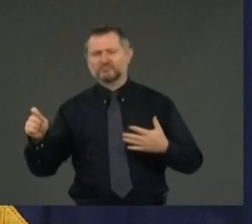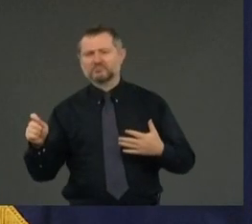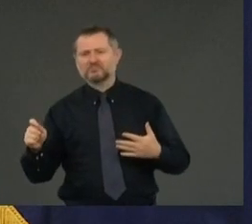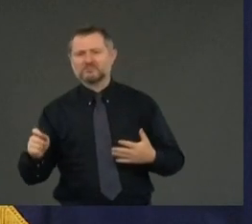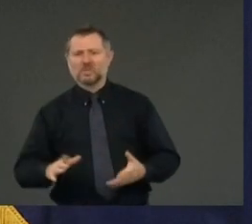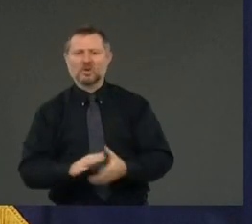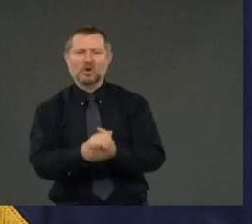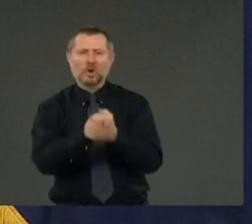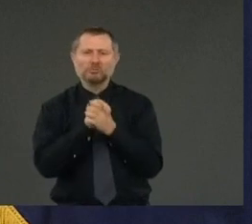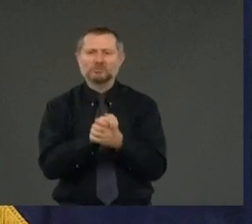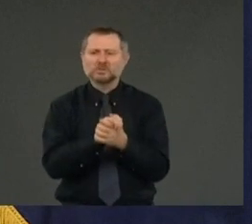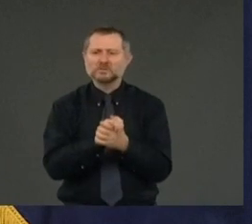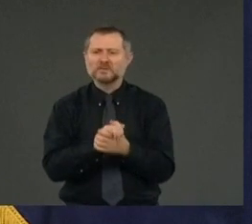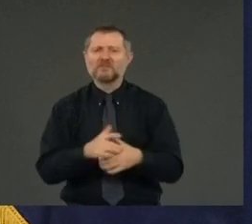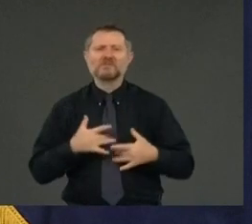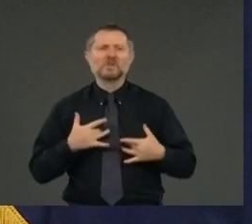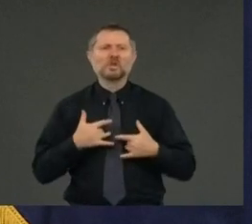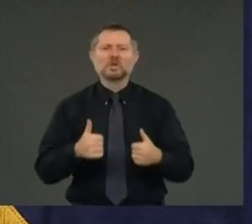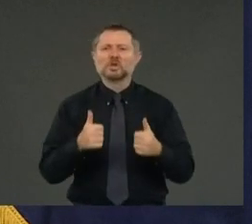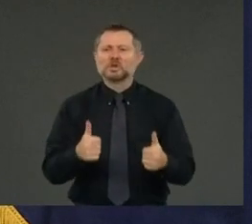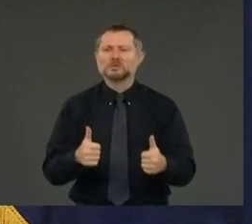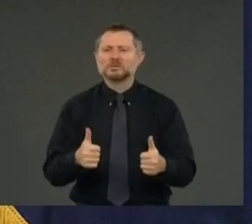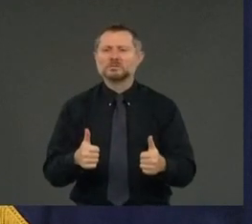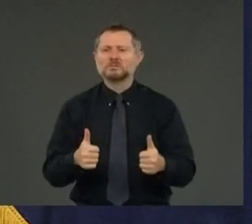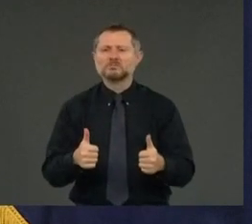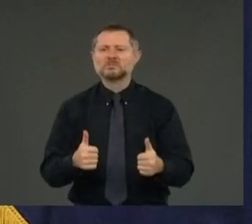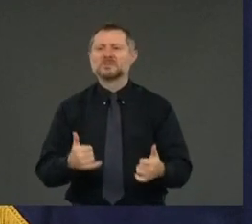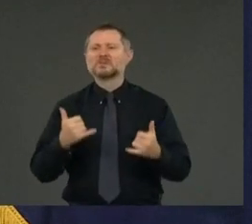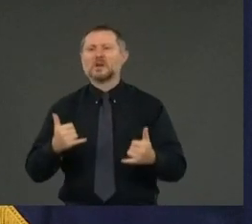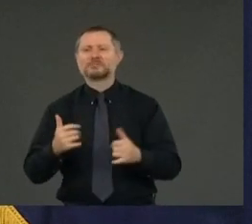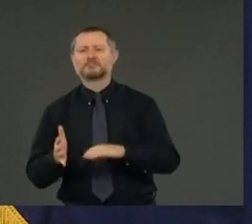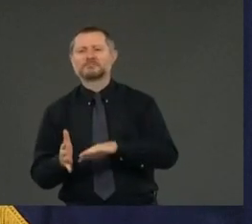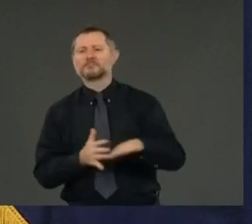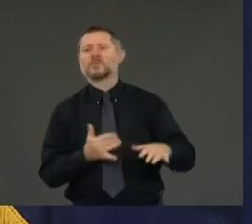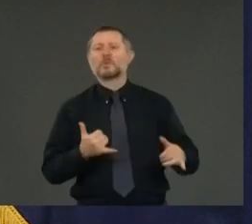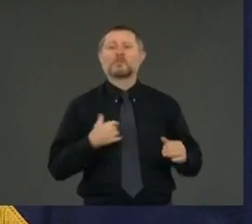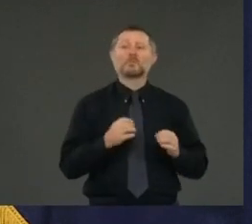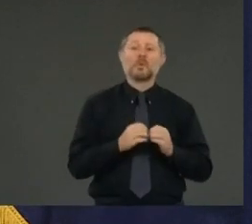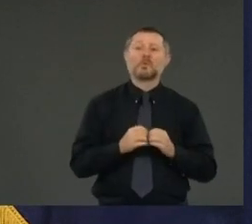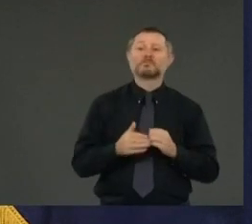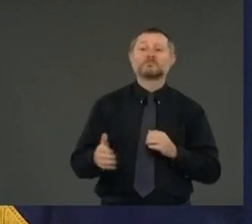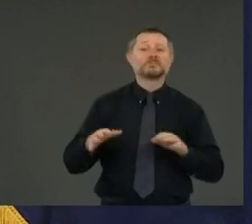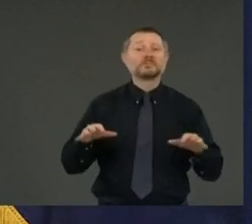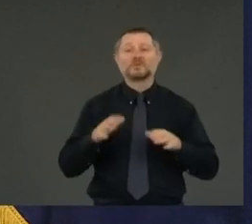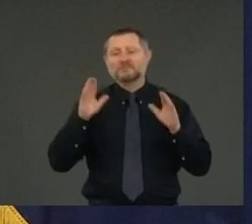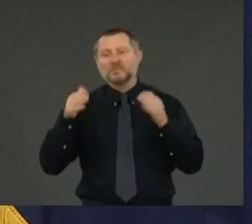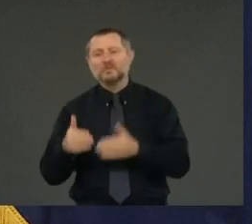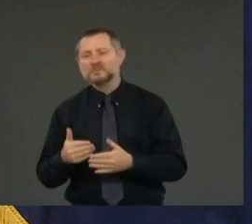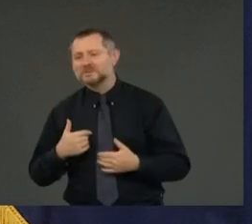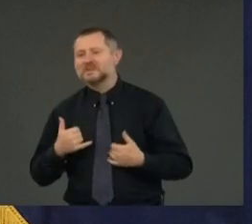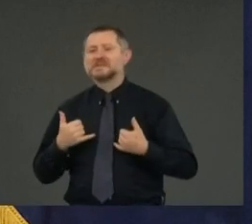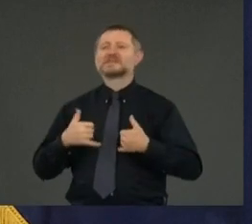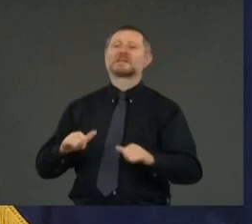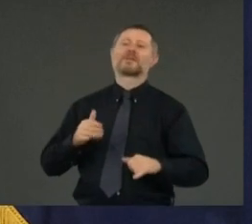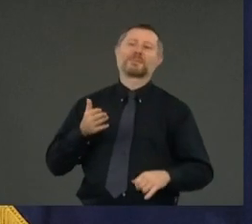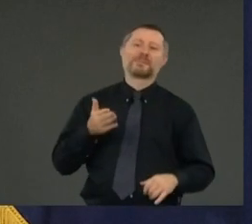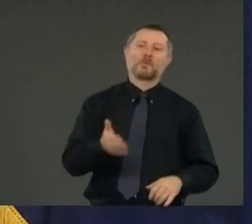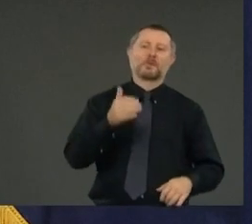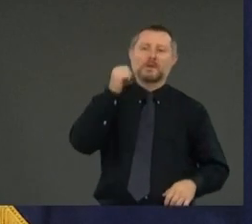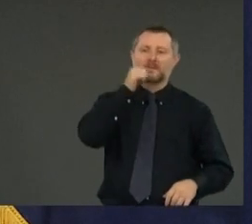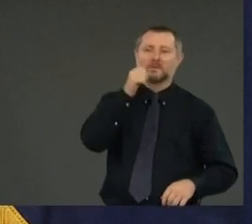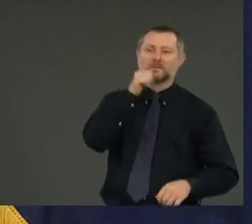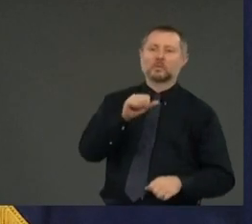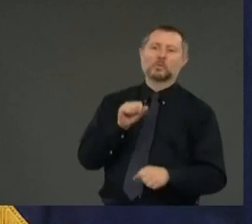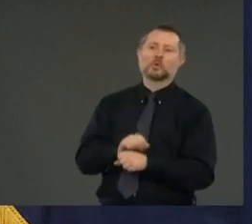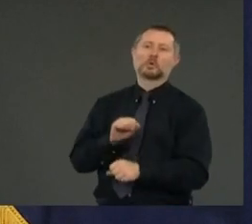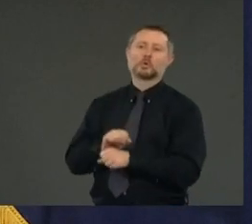good. Now, we have a lot more to do. I'm still going to be there every day, working every